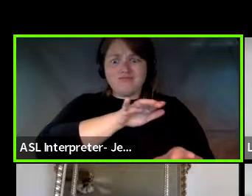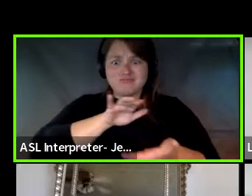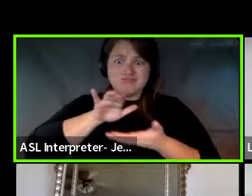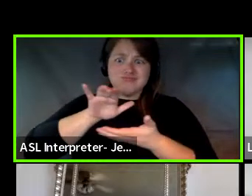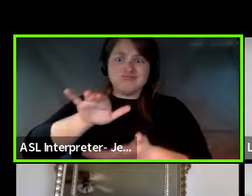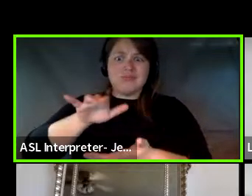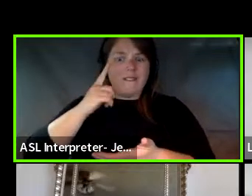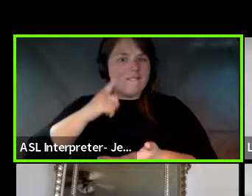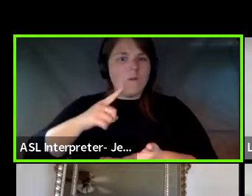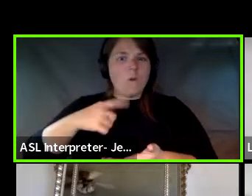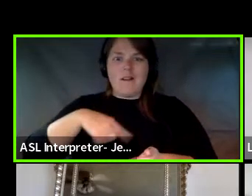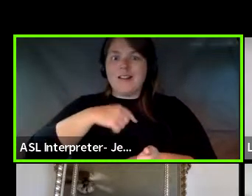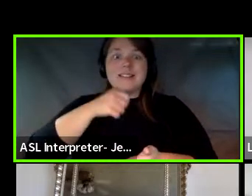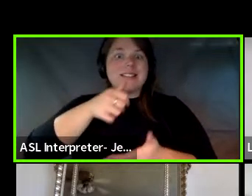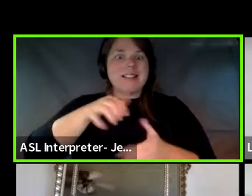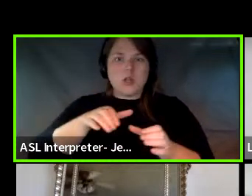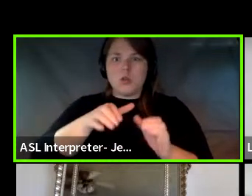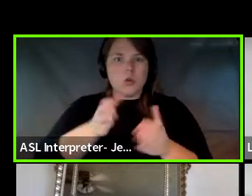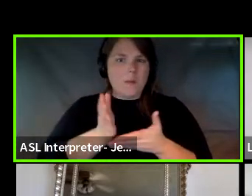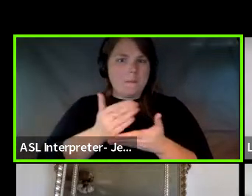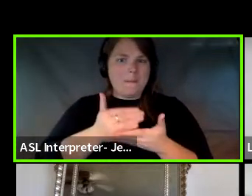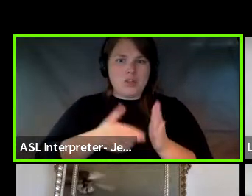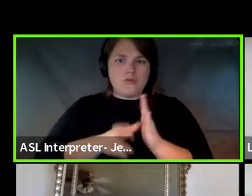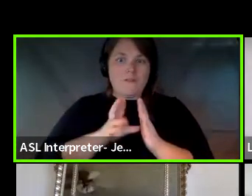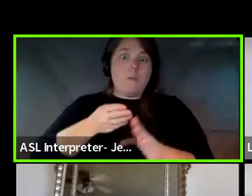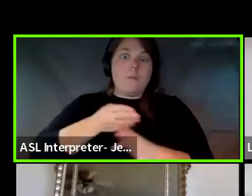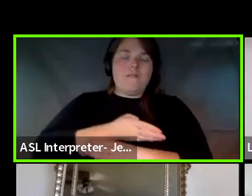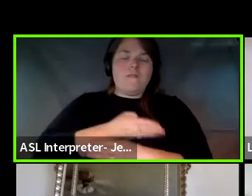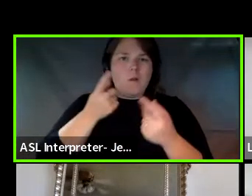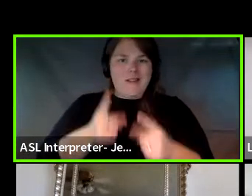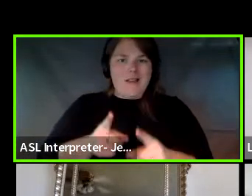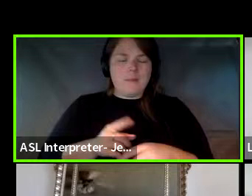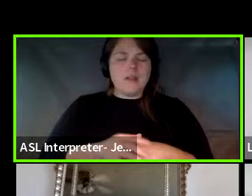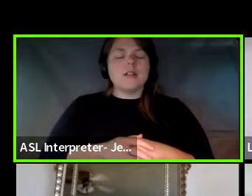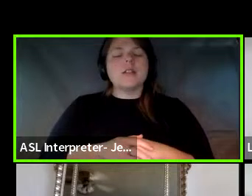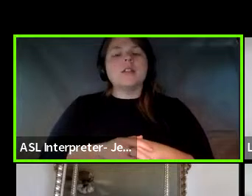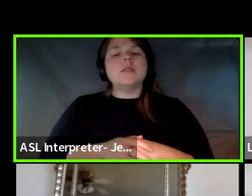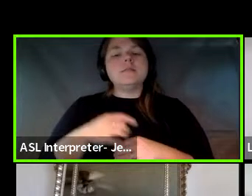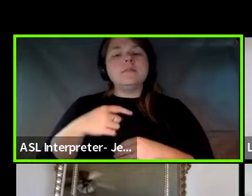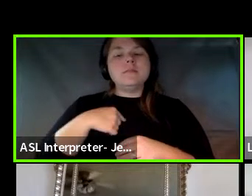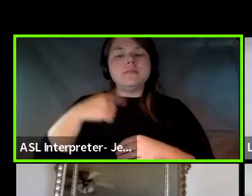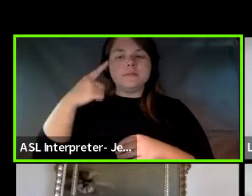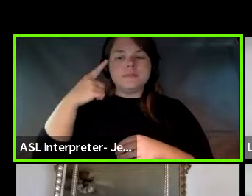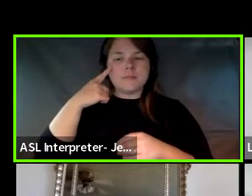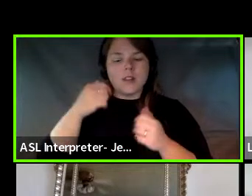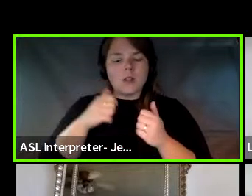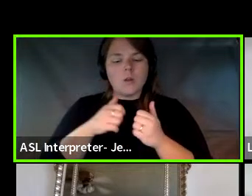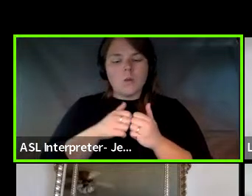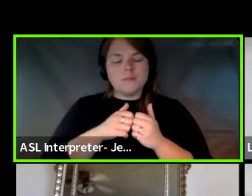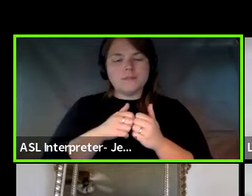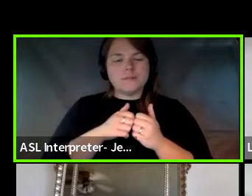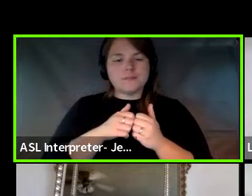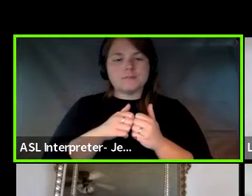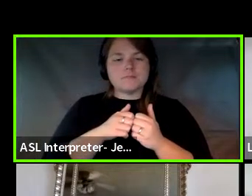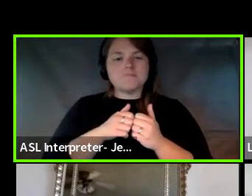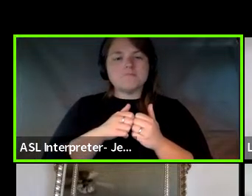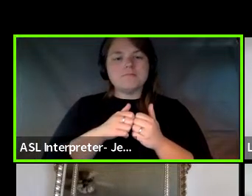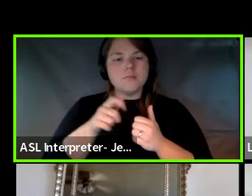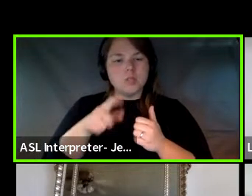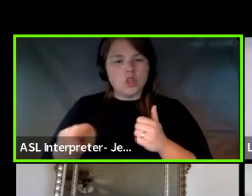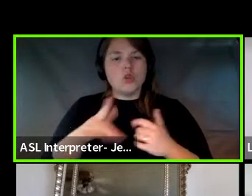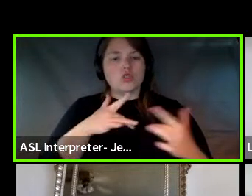do a budget review beforehand. So I think with those concerns in